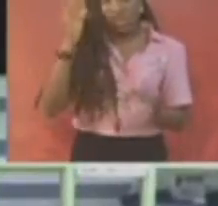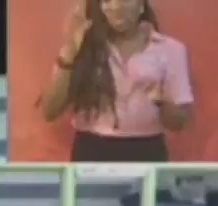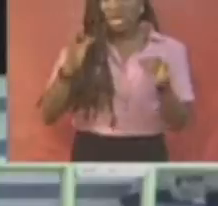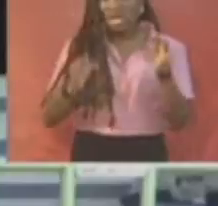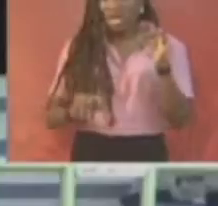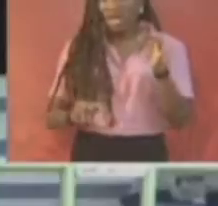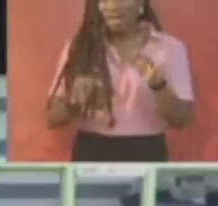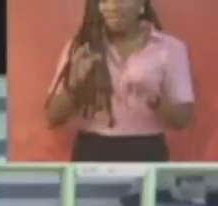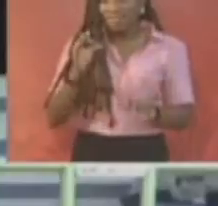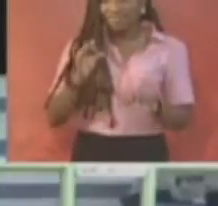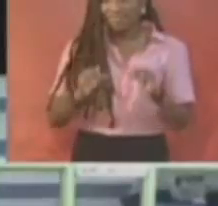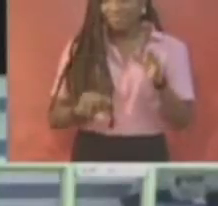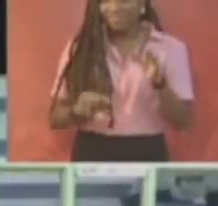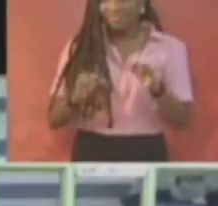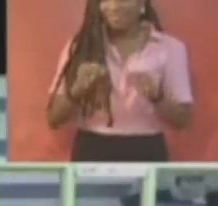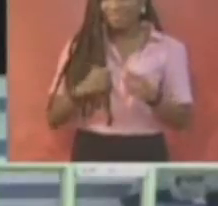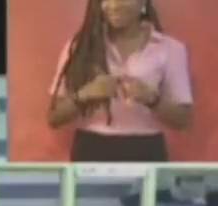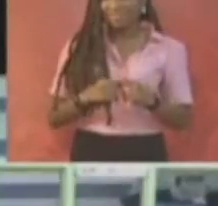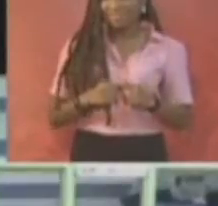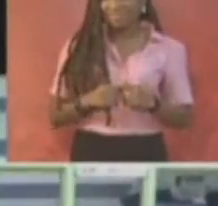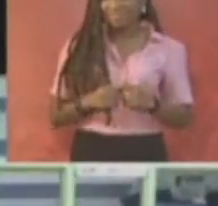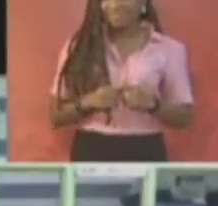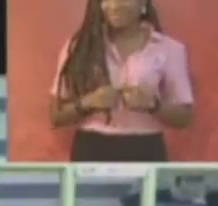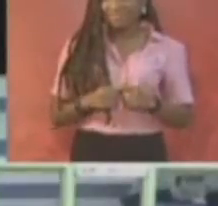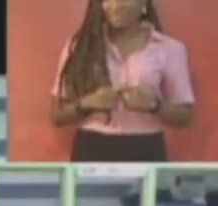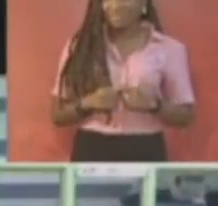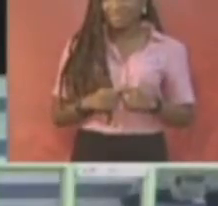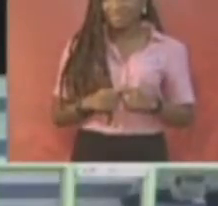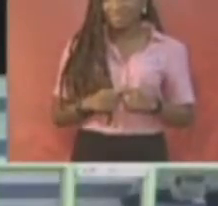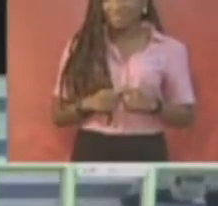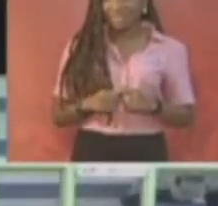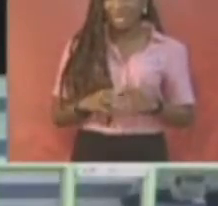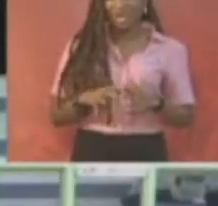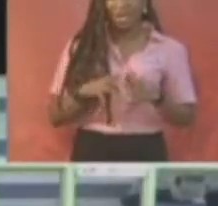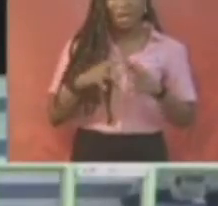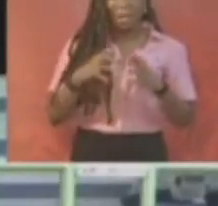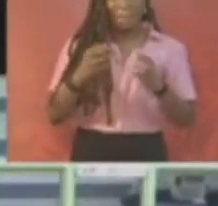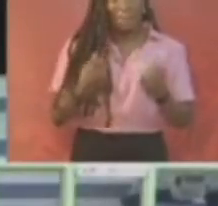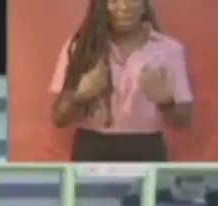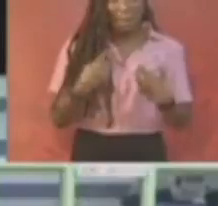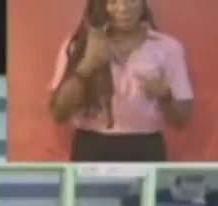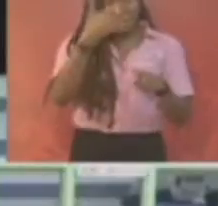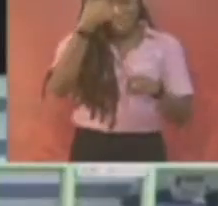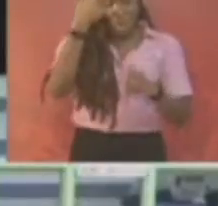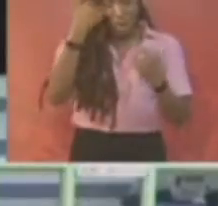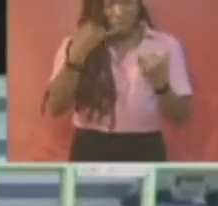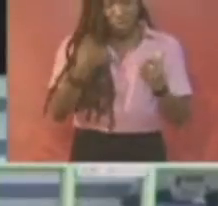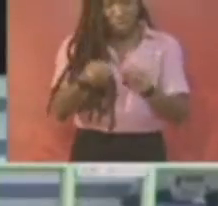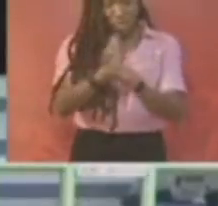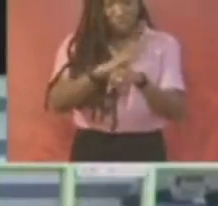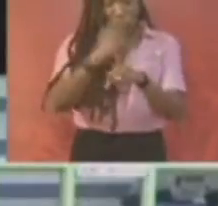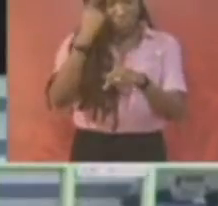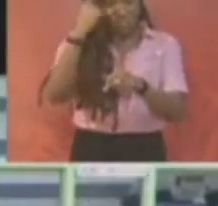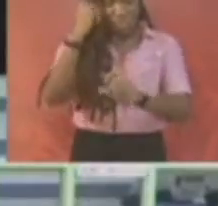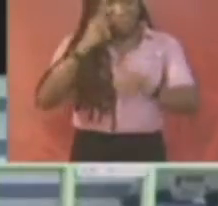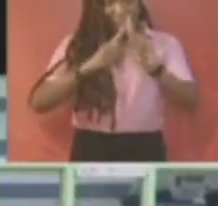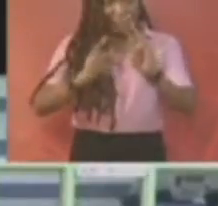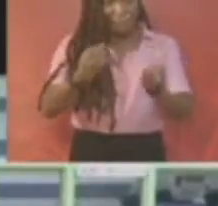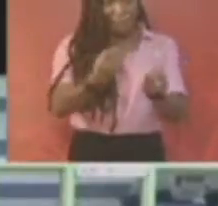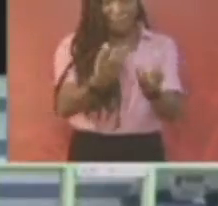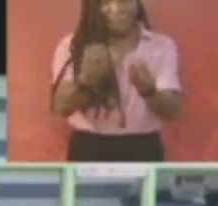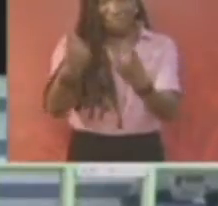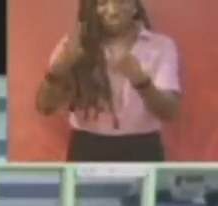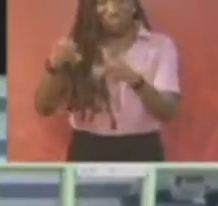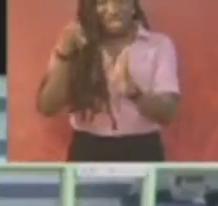the entire population, whether the amount of suicidal attempts have increased and whether the